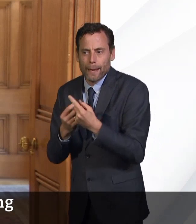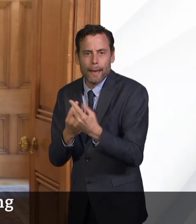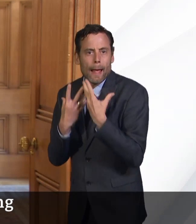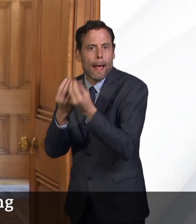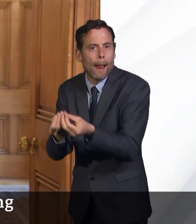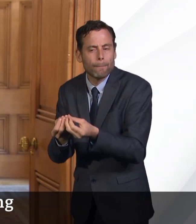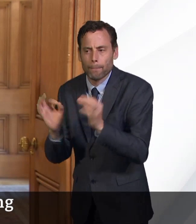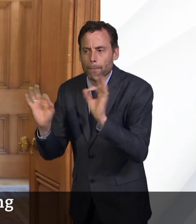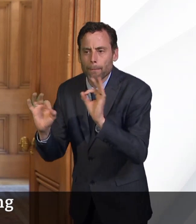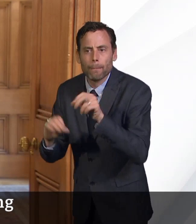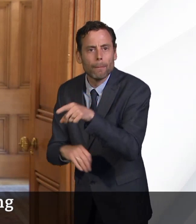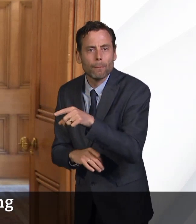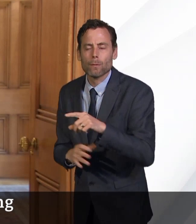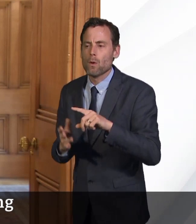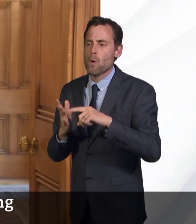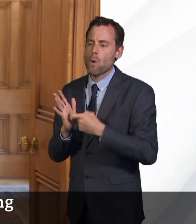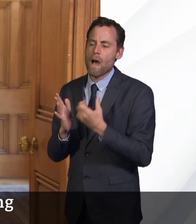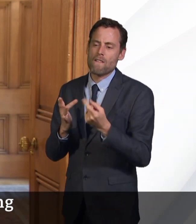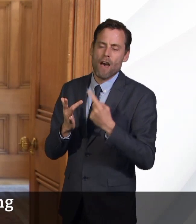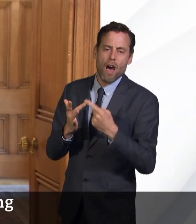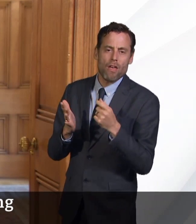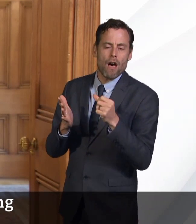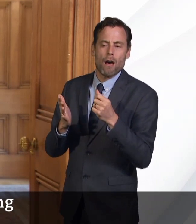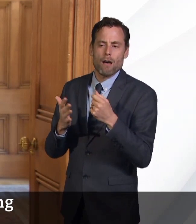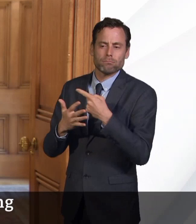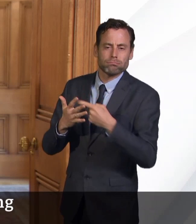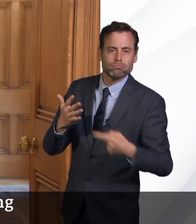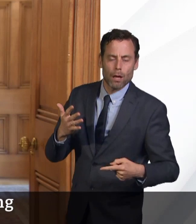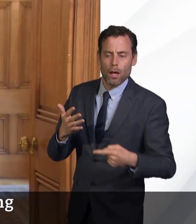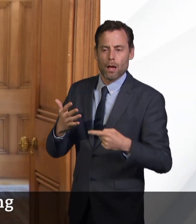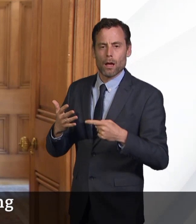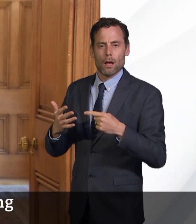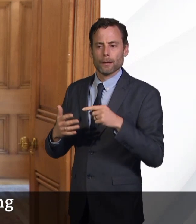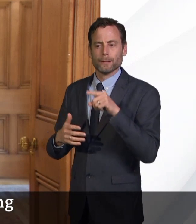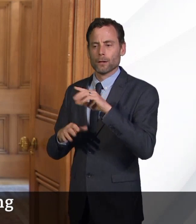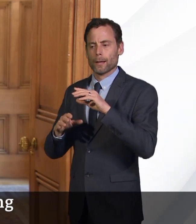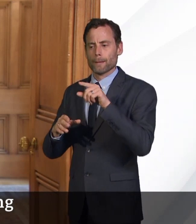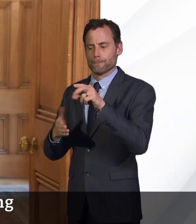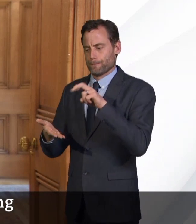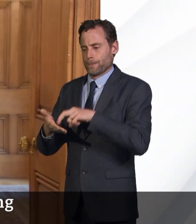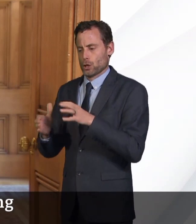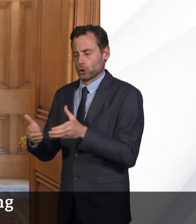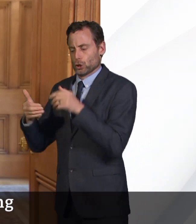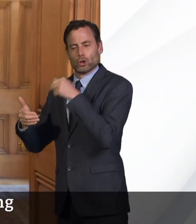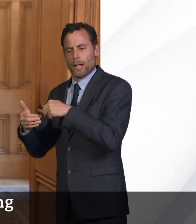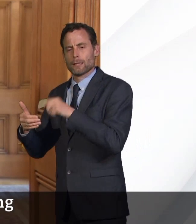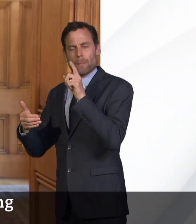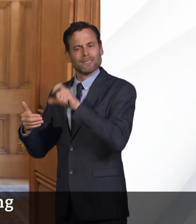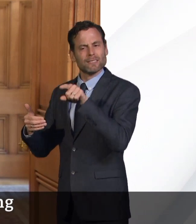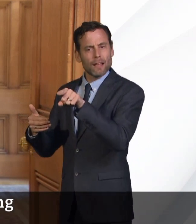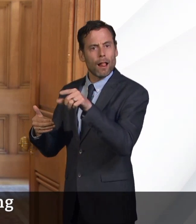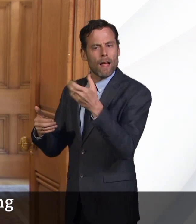them, or indeed those with other conditions that don't put them in the clinically shielded group, but nevertheless make them